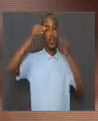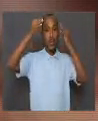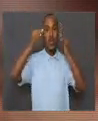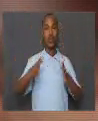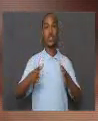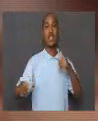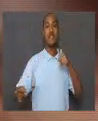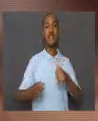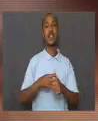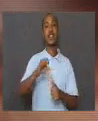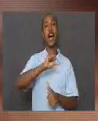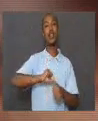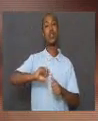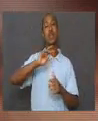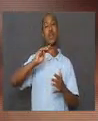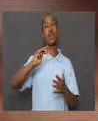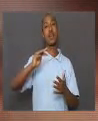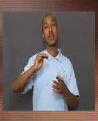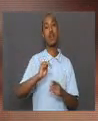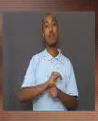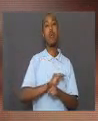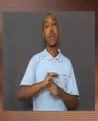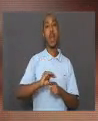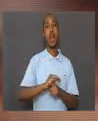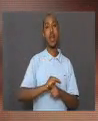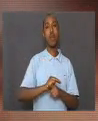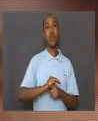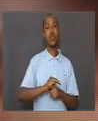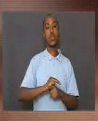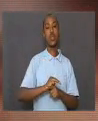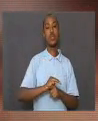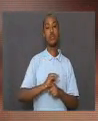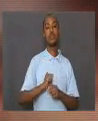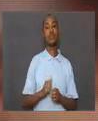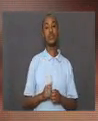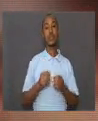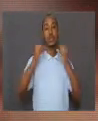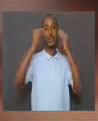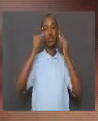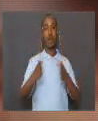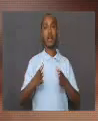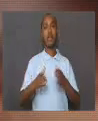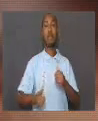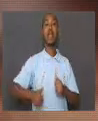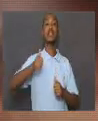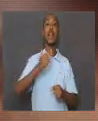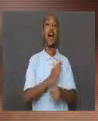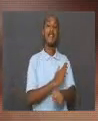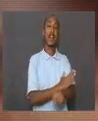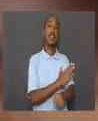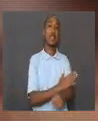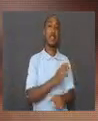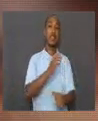the first atomic model, which inspired major advancements in atomic